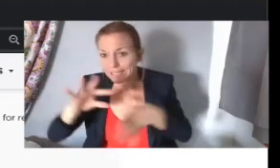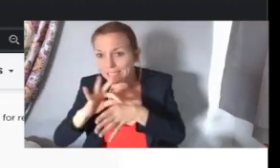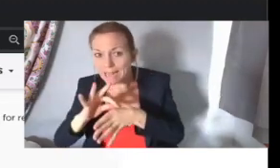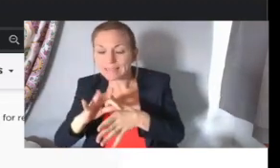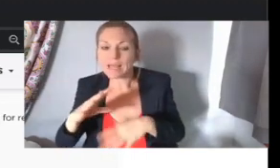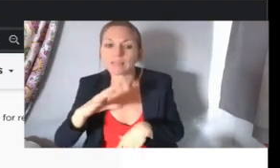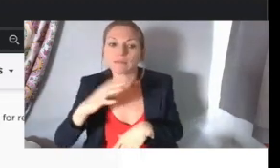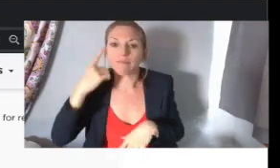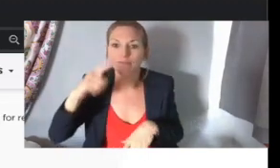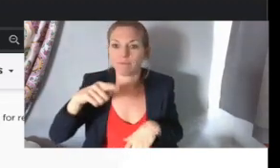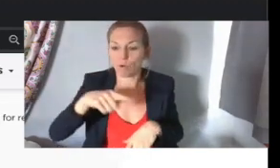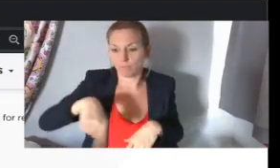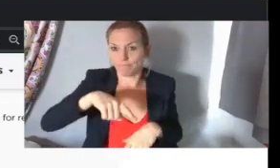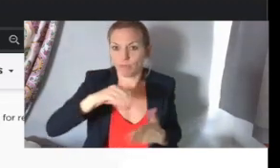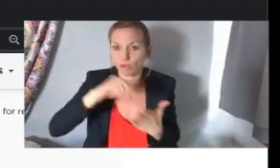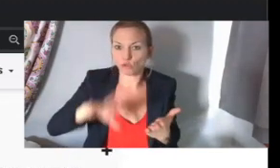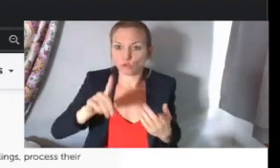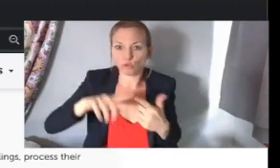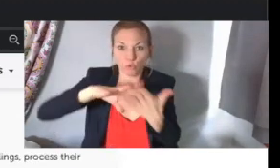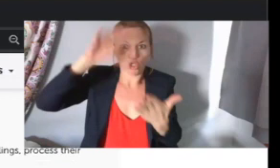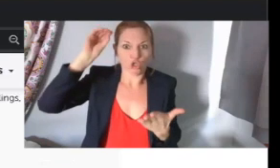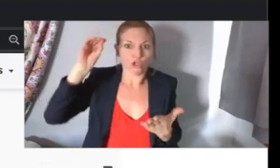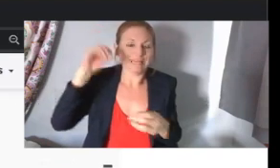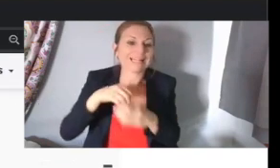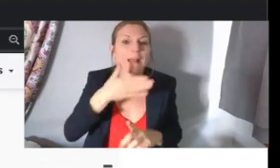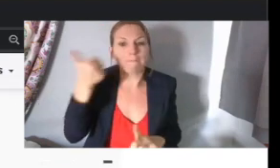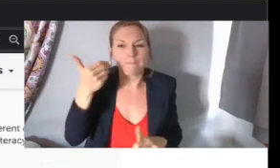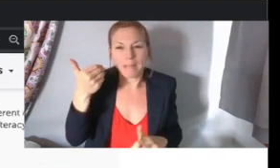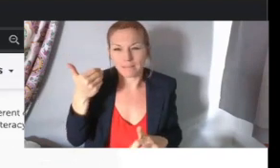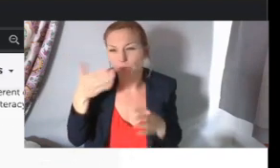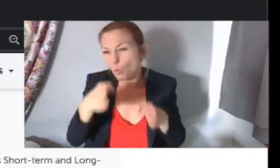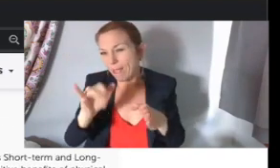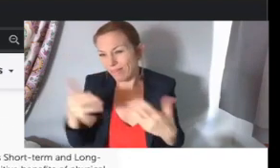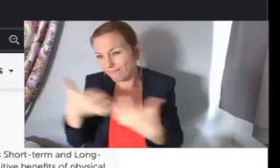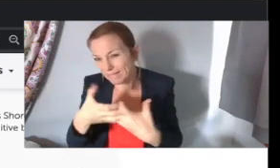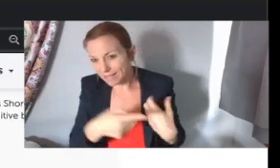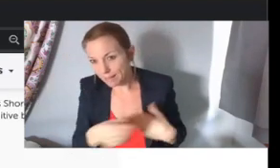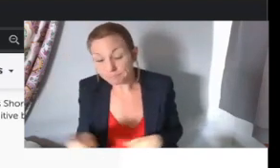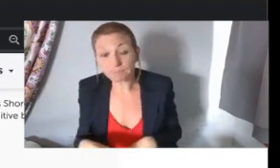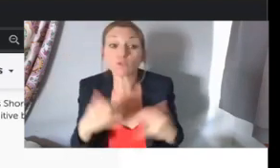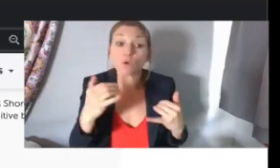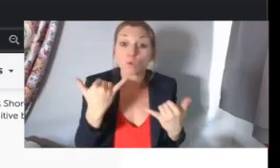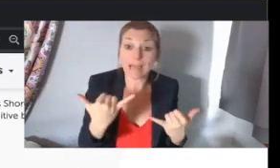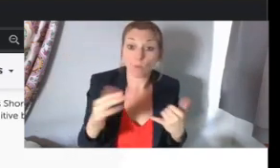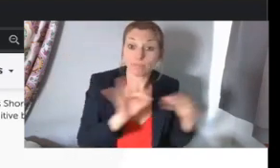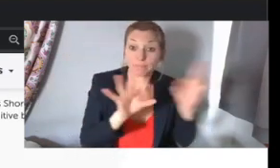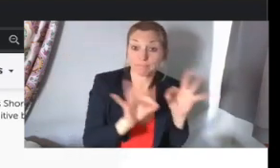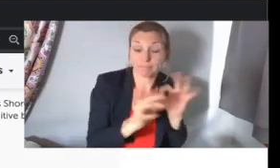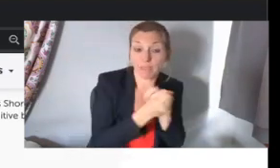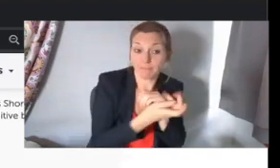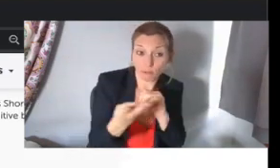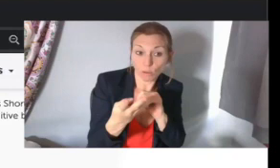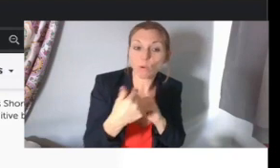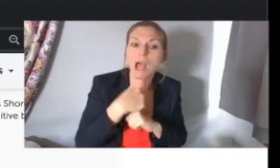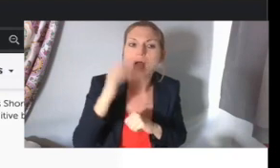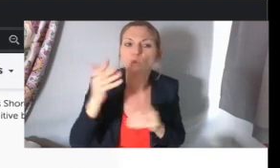students can absorb the information in the best way for them. So now that we've selected a few, I'm going to